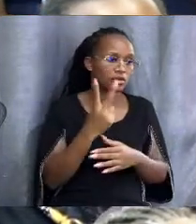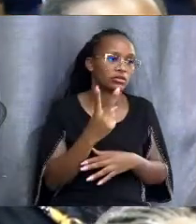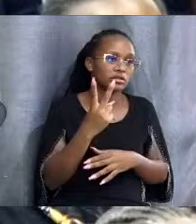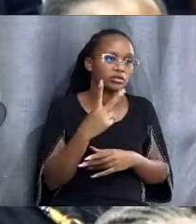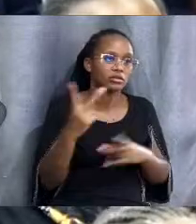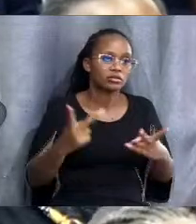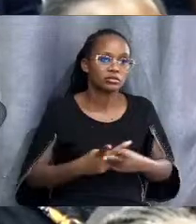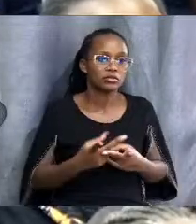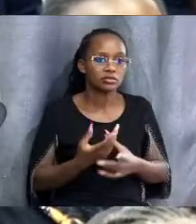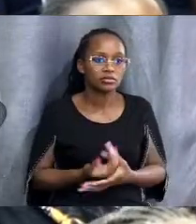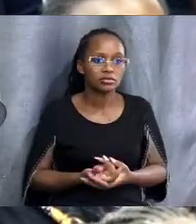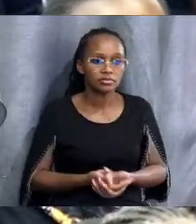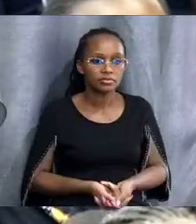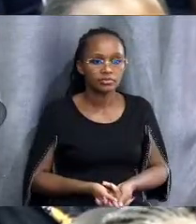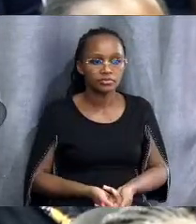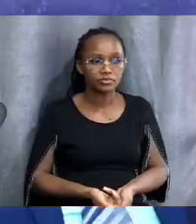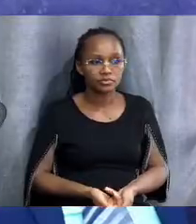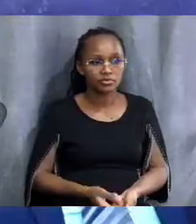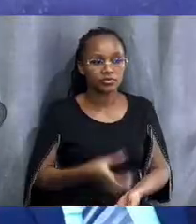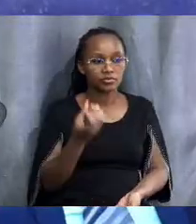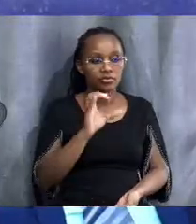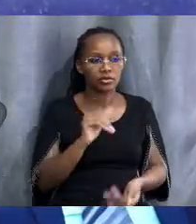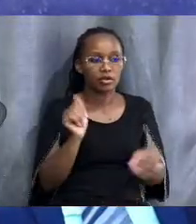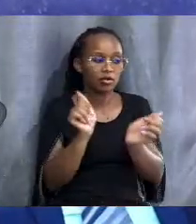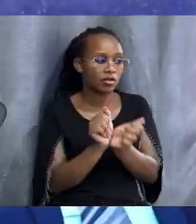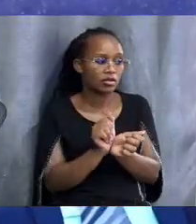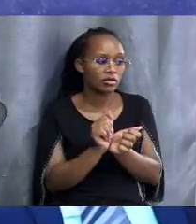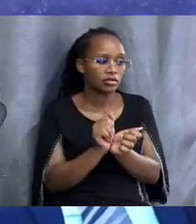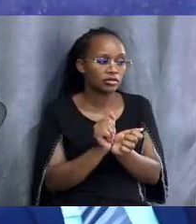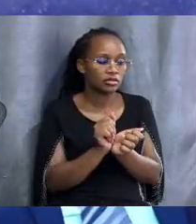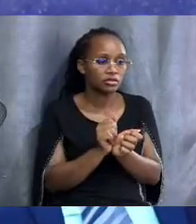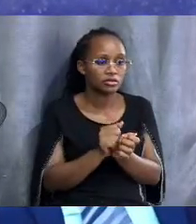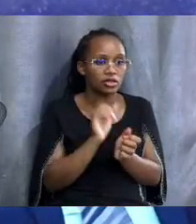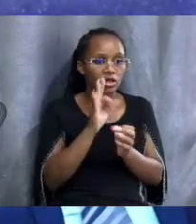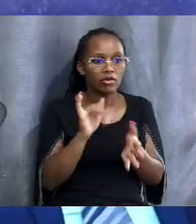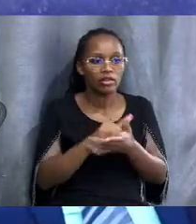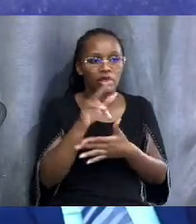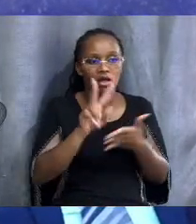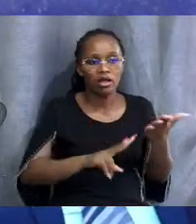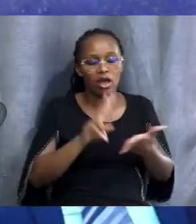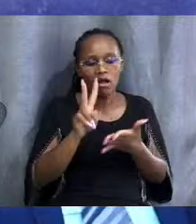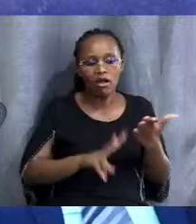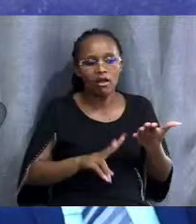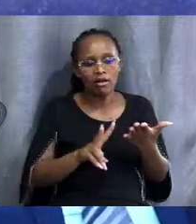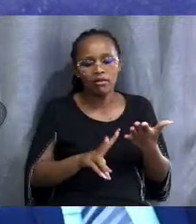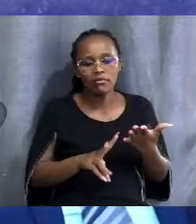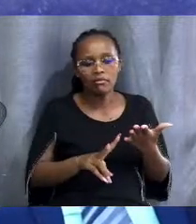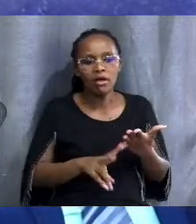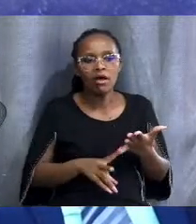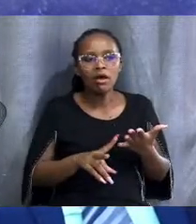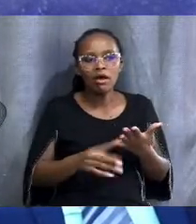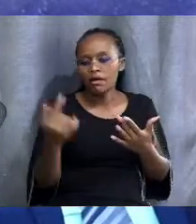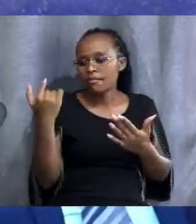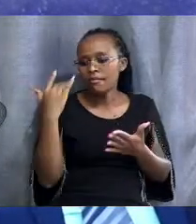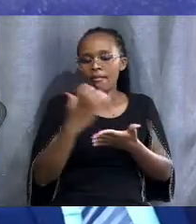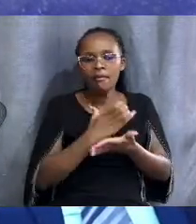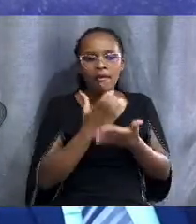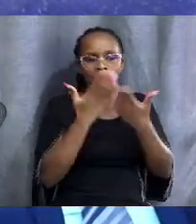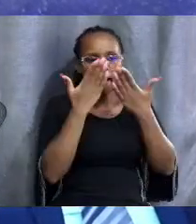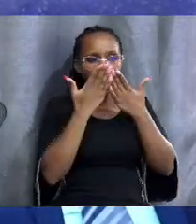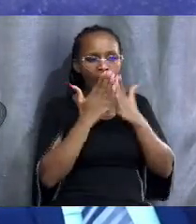witnesses. And so Paul, if you read the previous